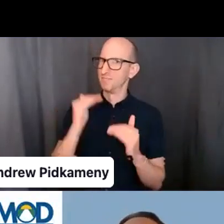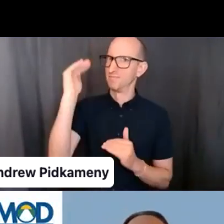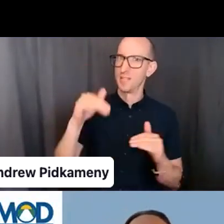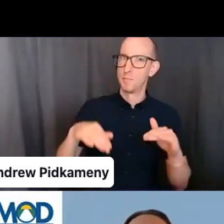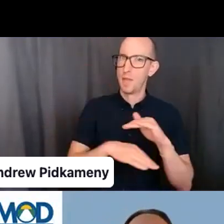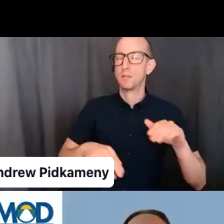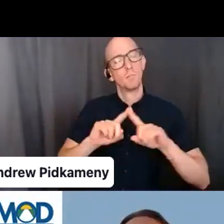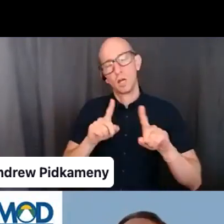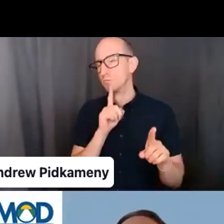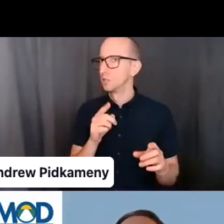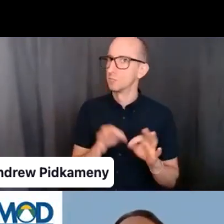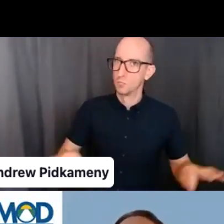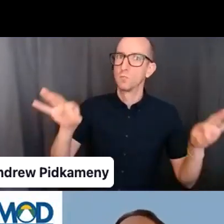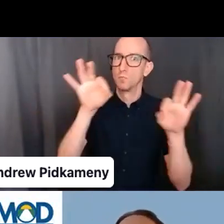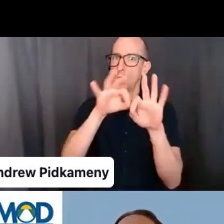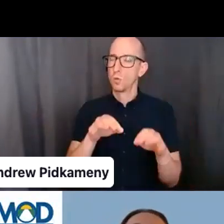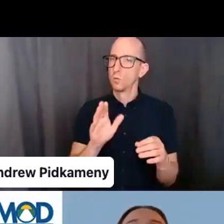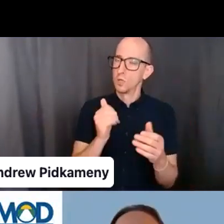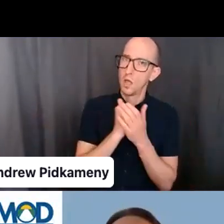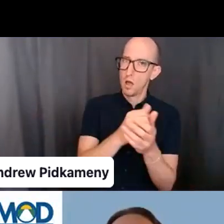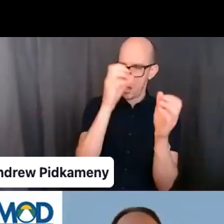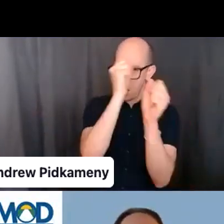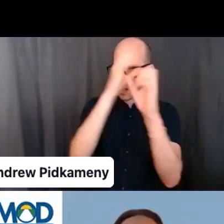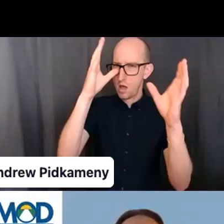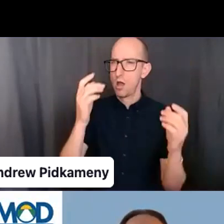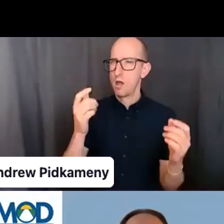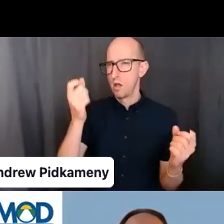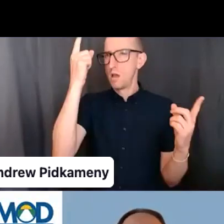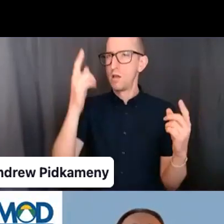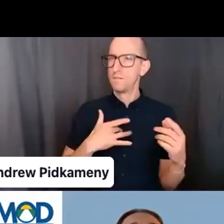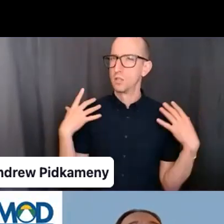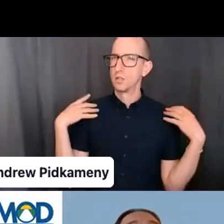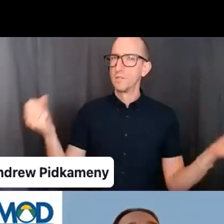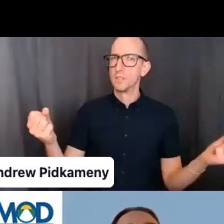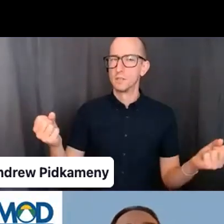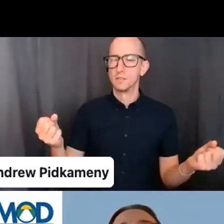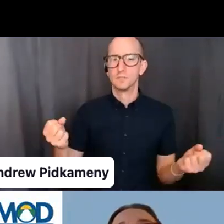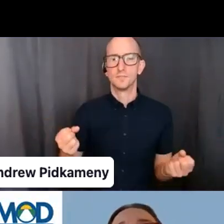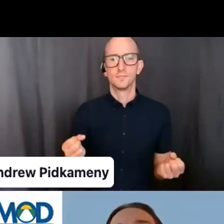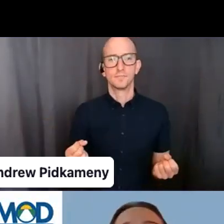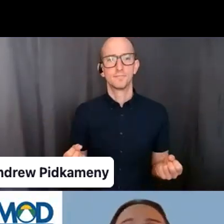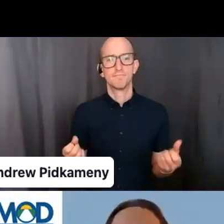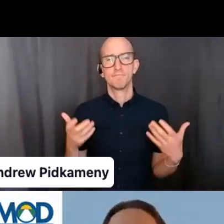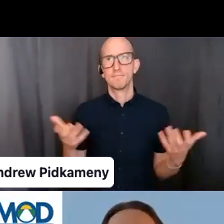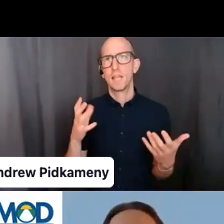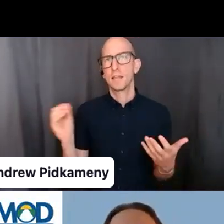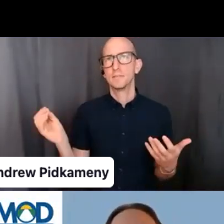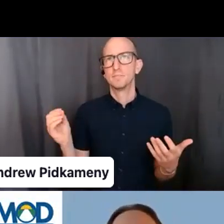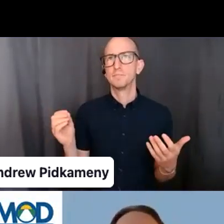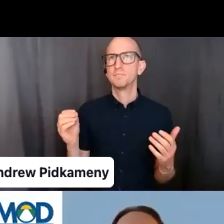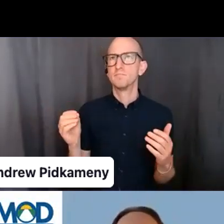really powerful in helping you feel more confident and navigate